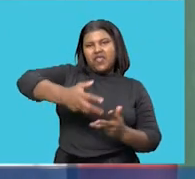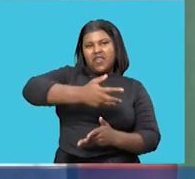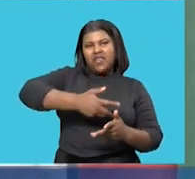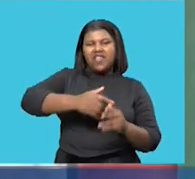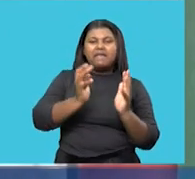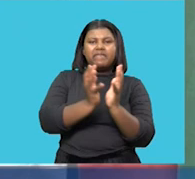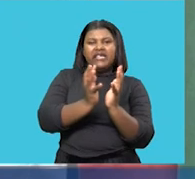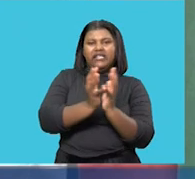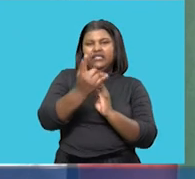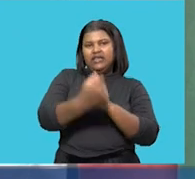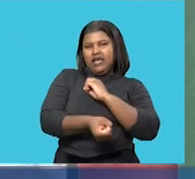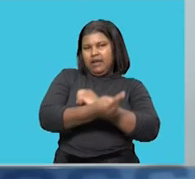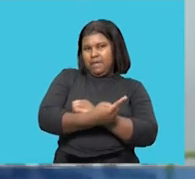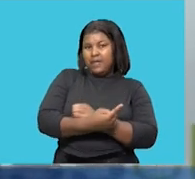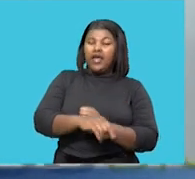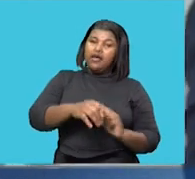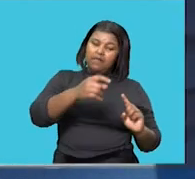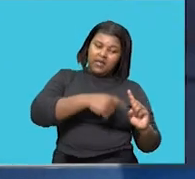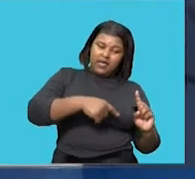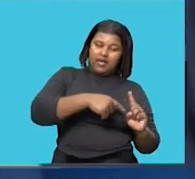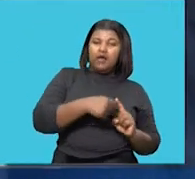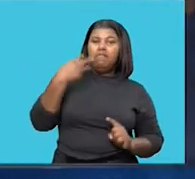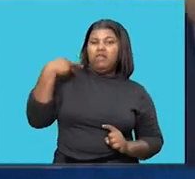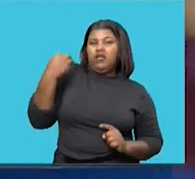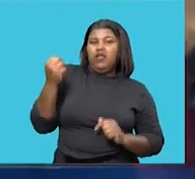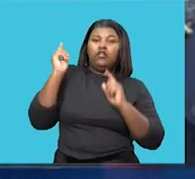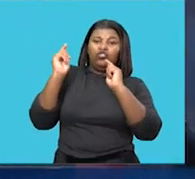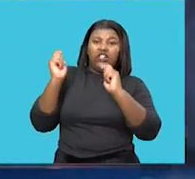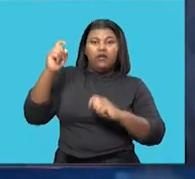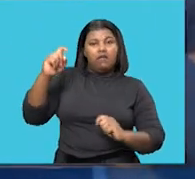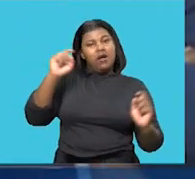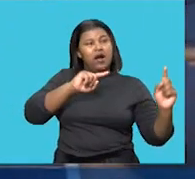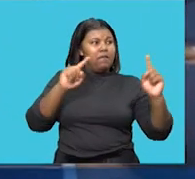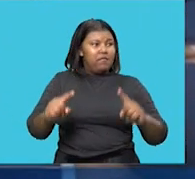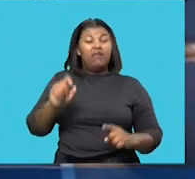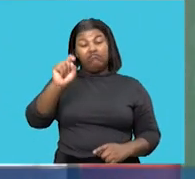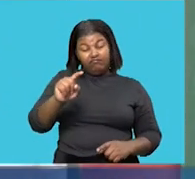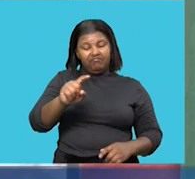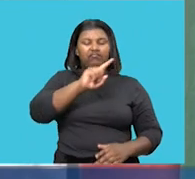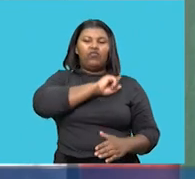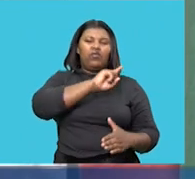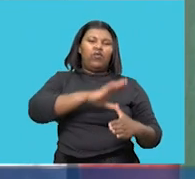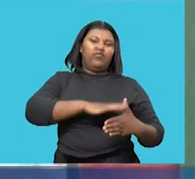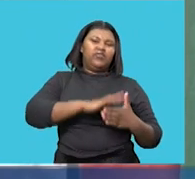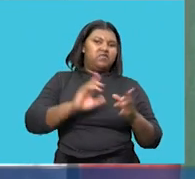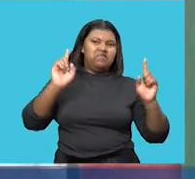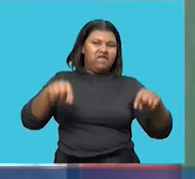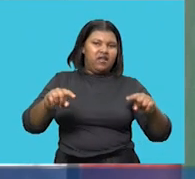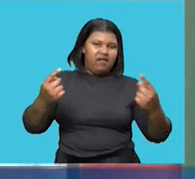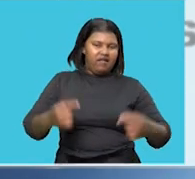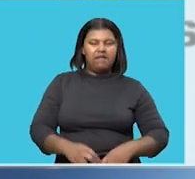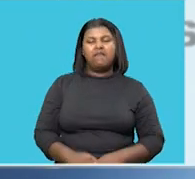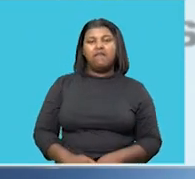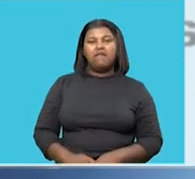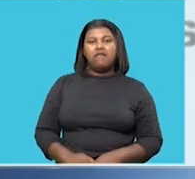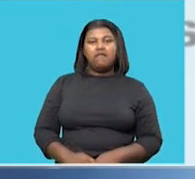meeting which is taking place and she had to attend that. It is compulsory. So basically that's the reason why she is not here today. But of course,